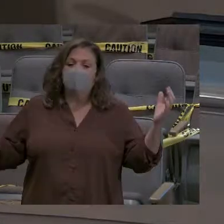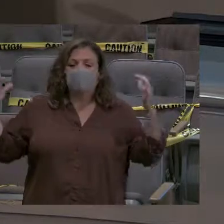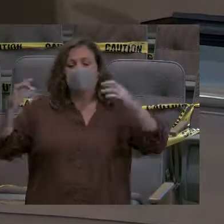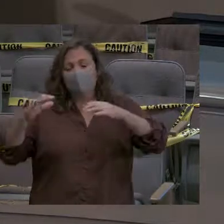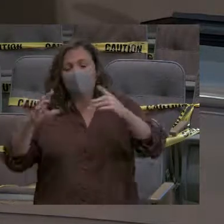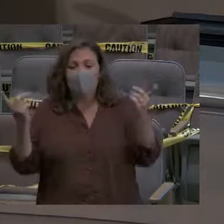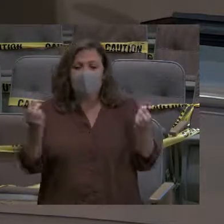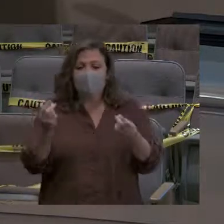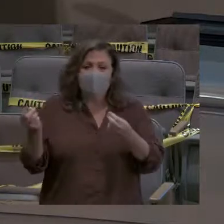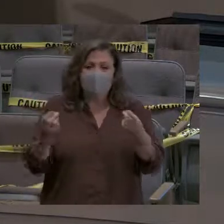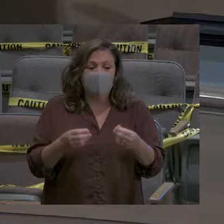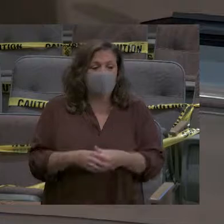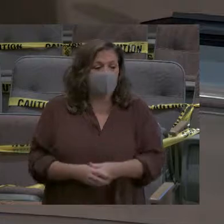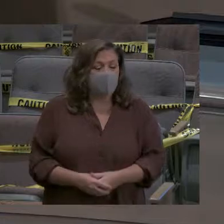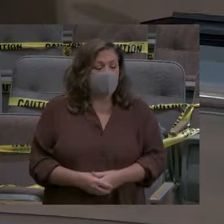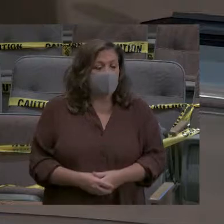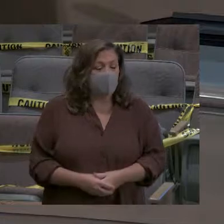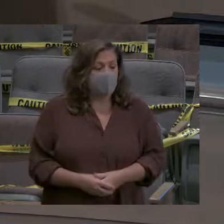to